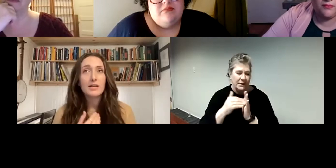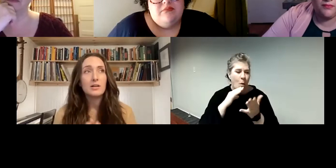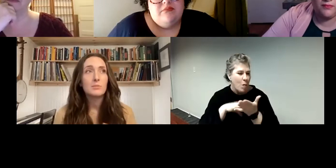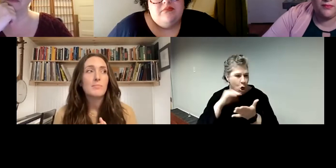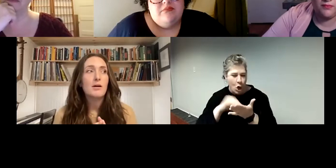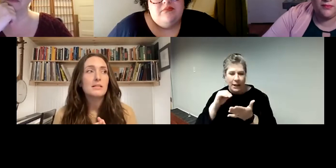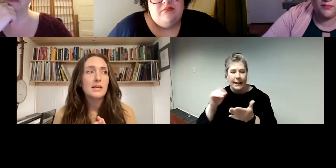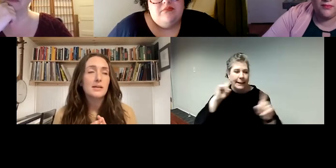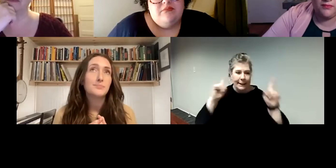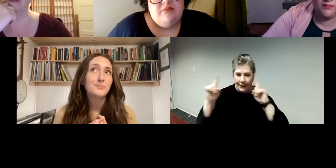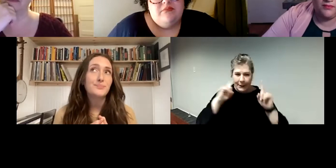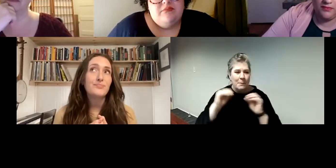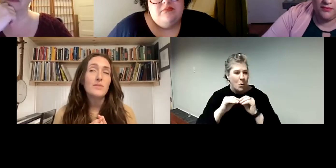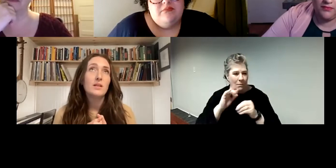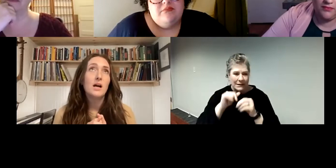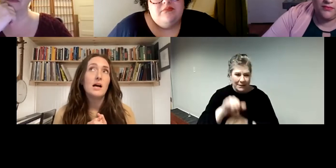about and hearing more about, is like,